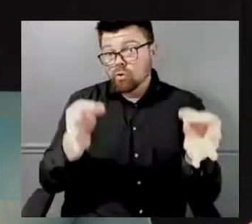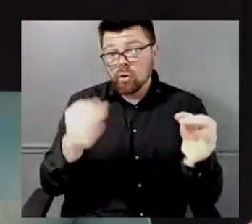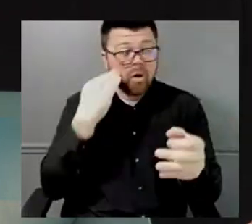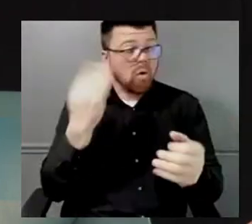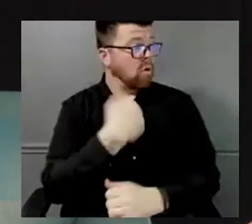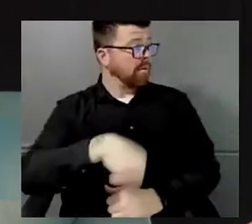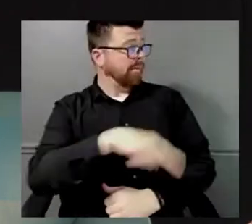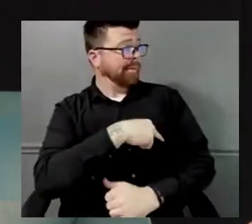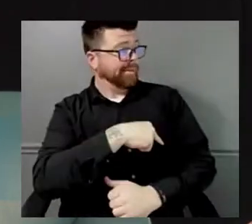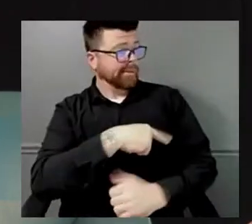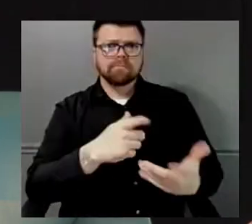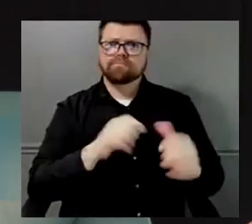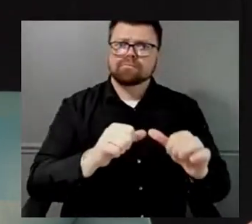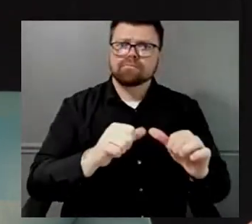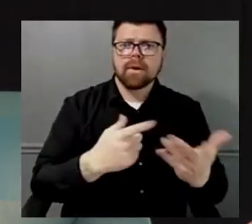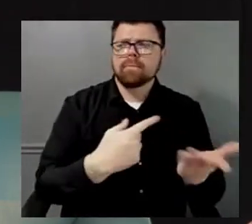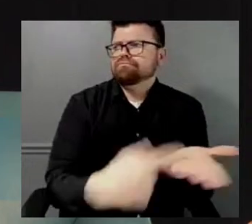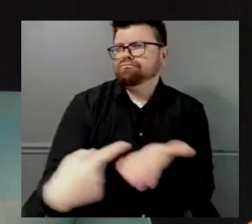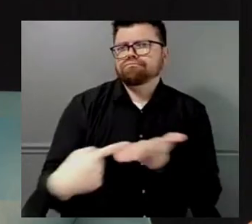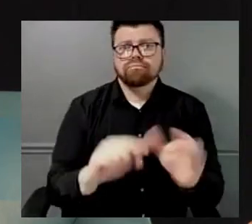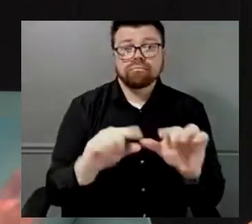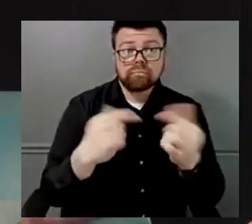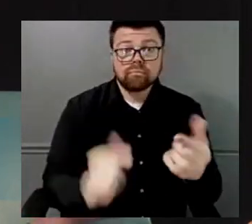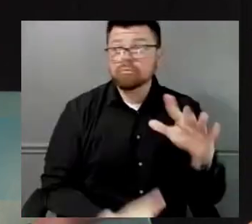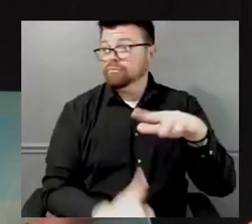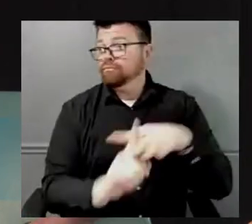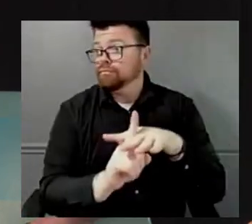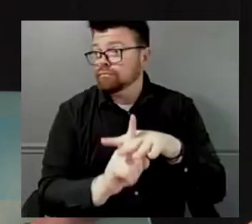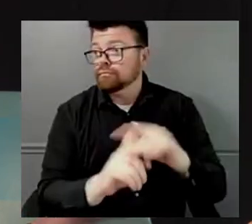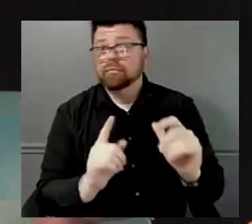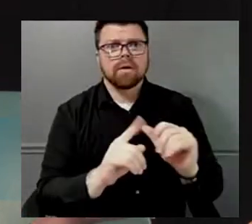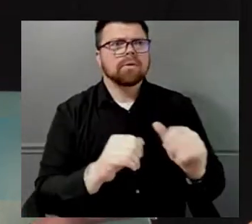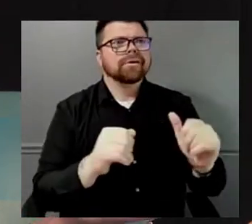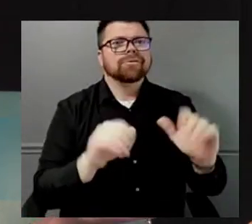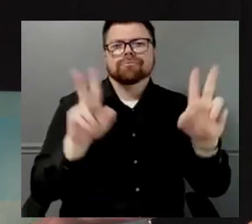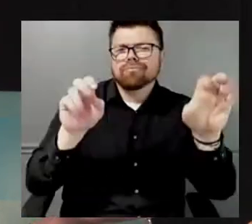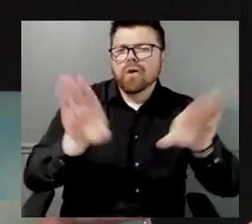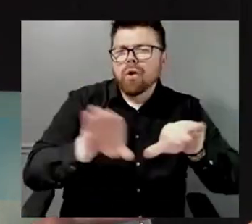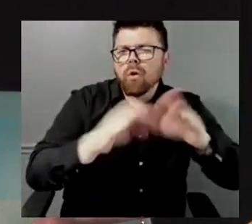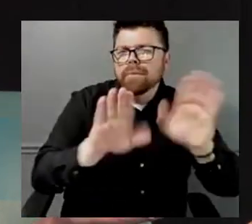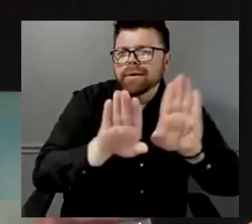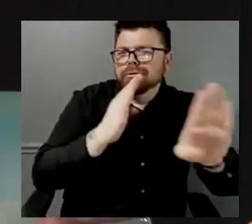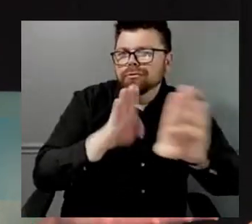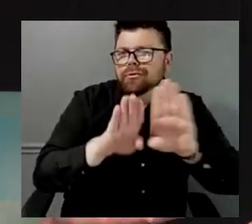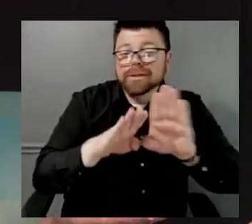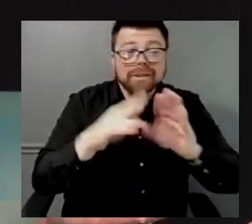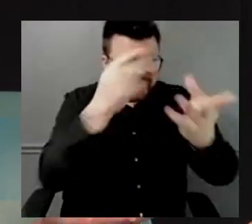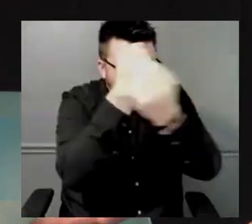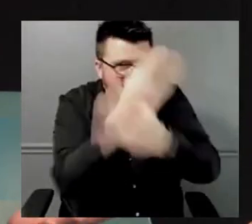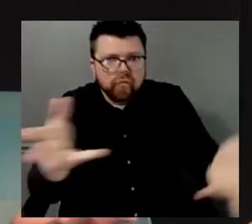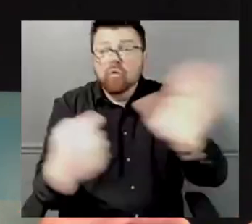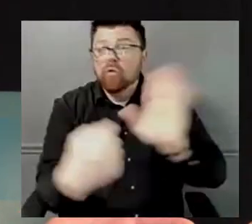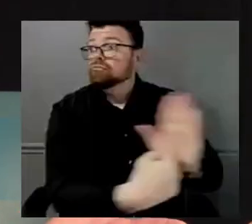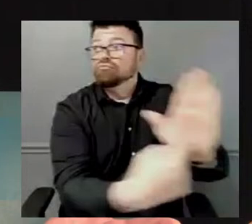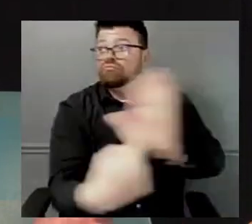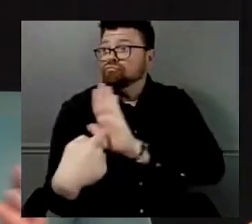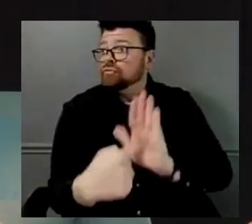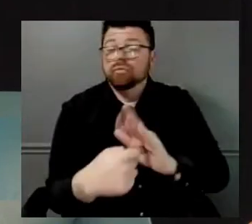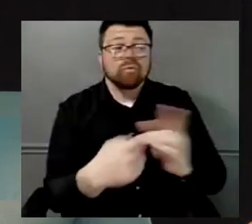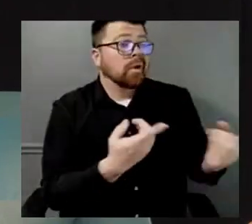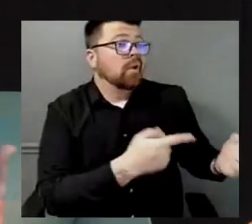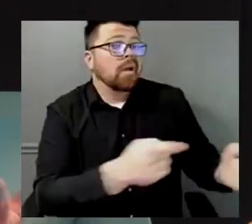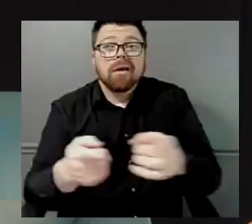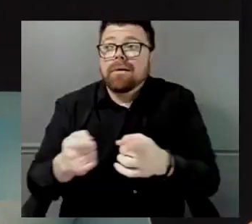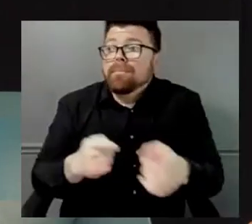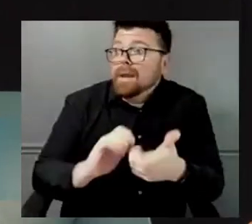up talking to groups that come through the court to try to open the door so they can see what goes on and talk about the way that we make decisions,